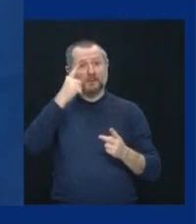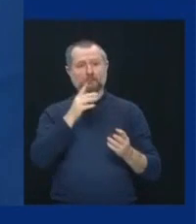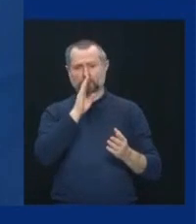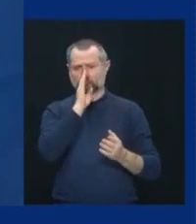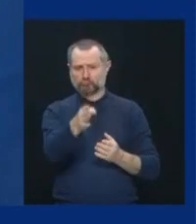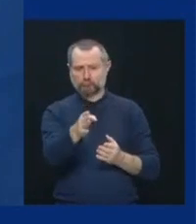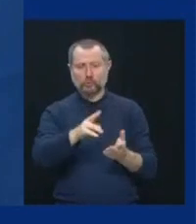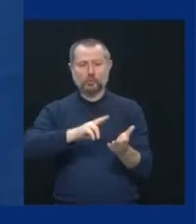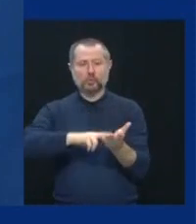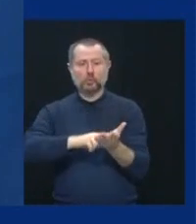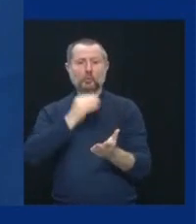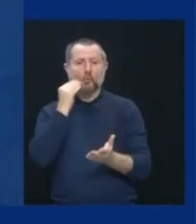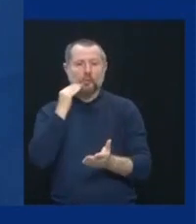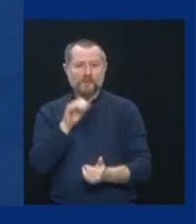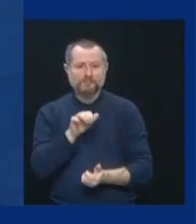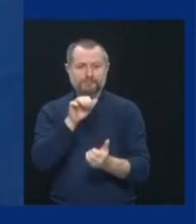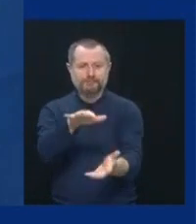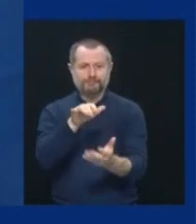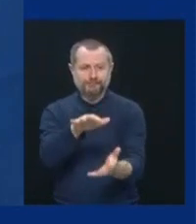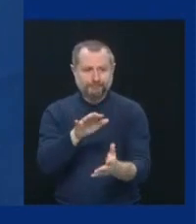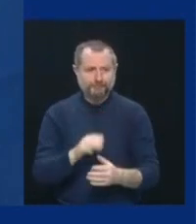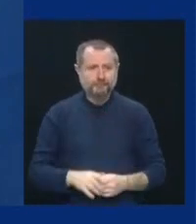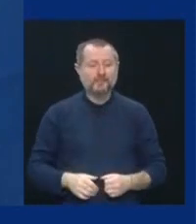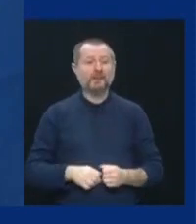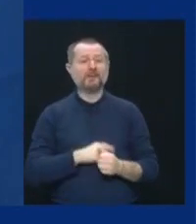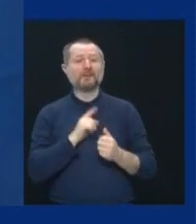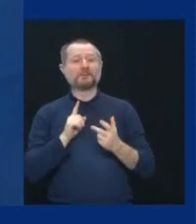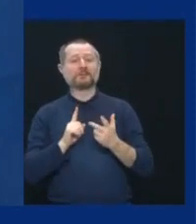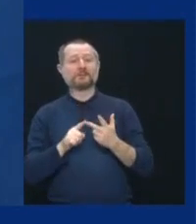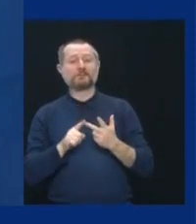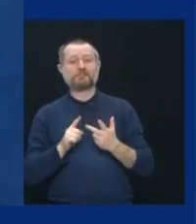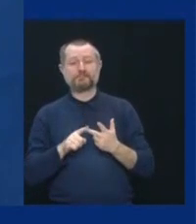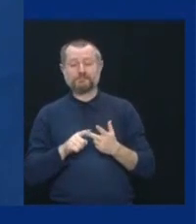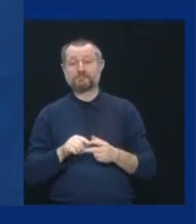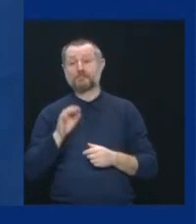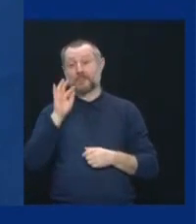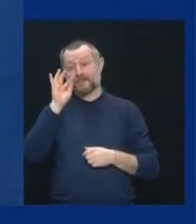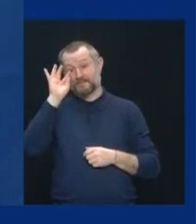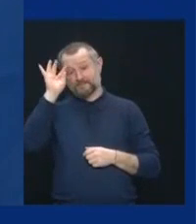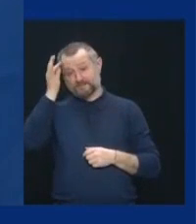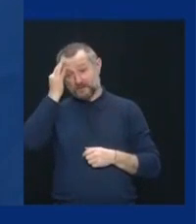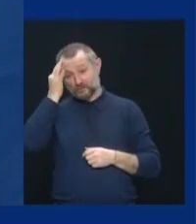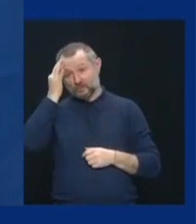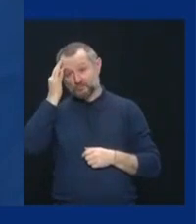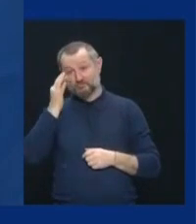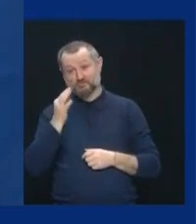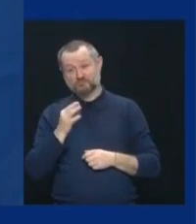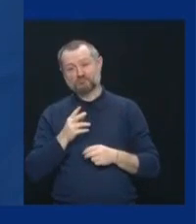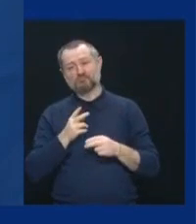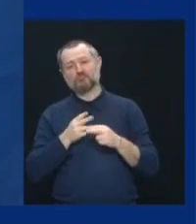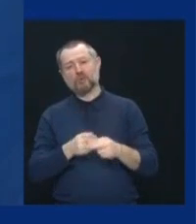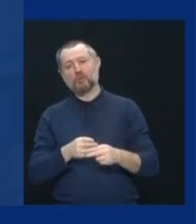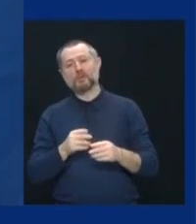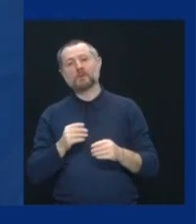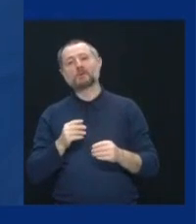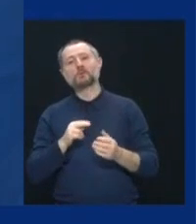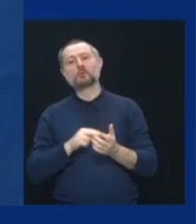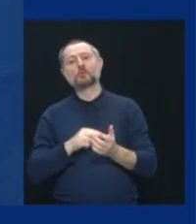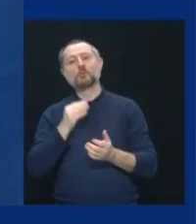has an allocation to pharmacies for nursing homes, which is called the Federal Nursing Home